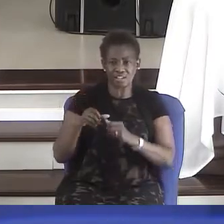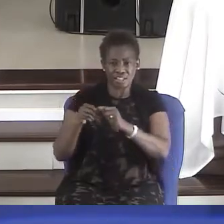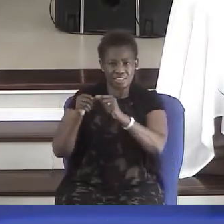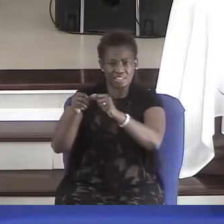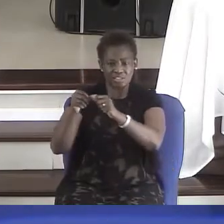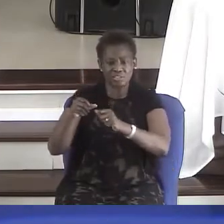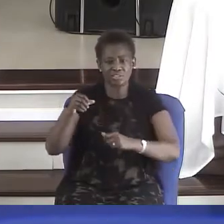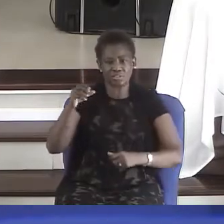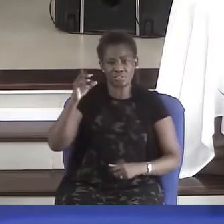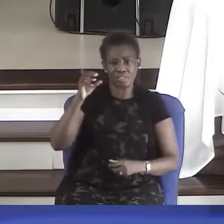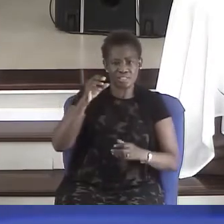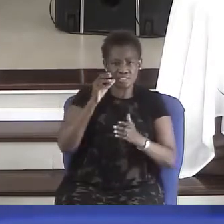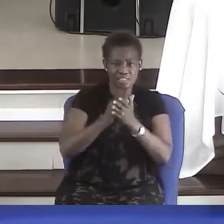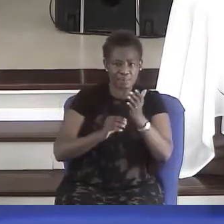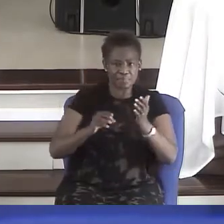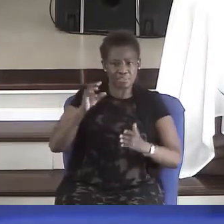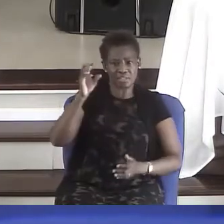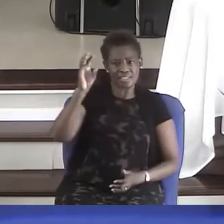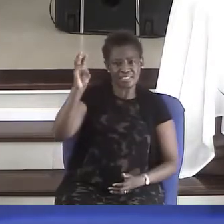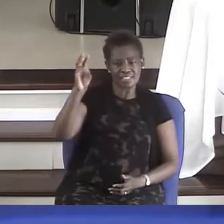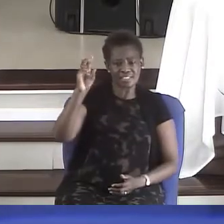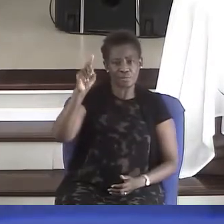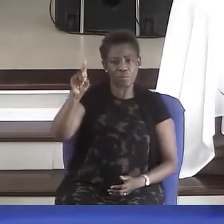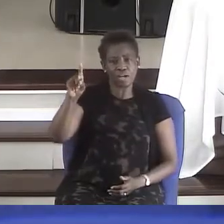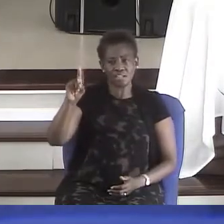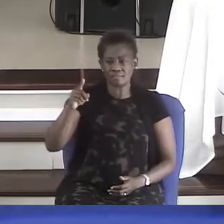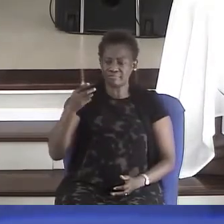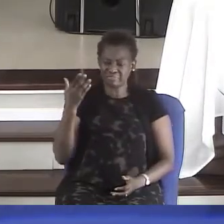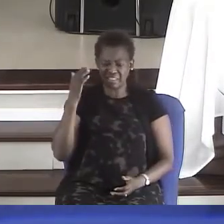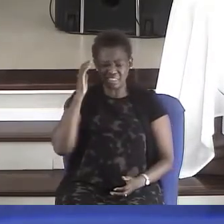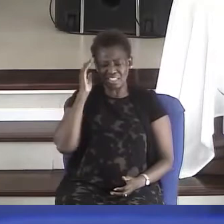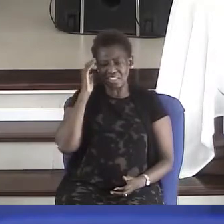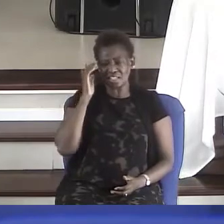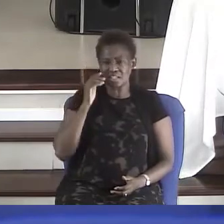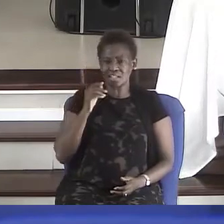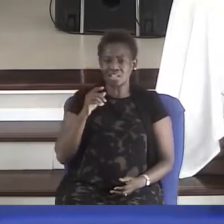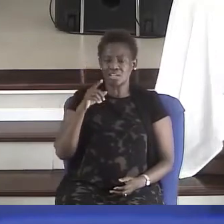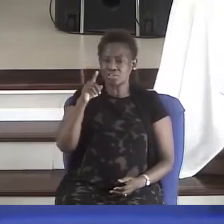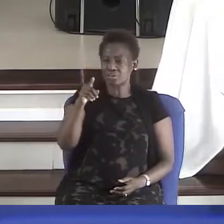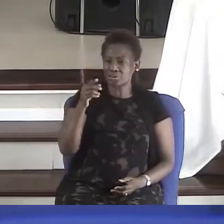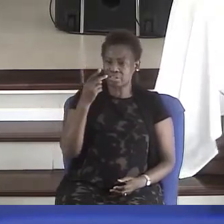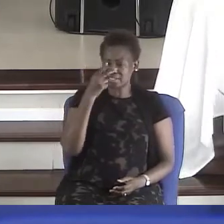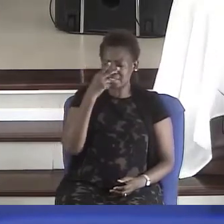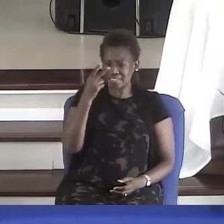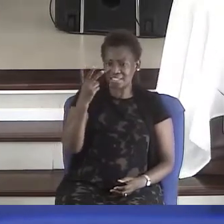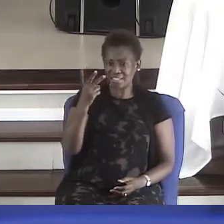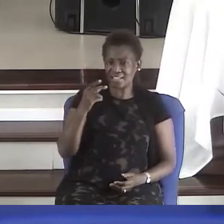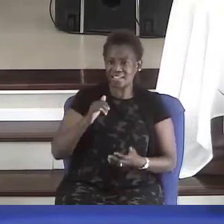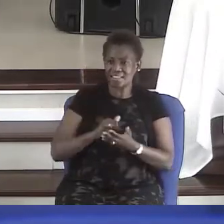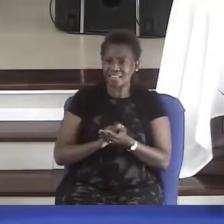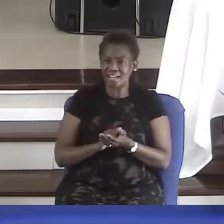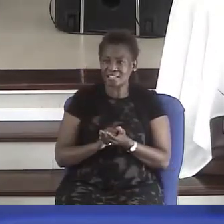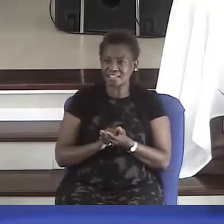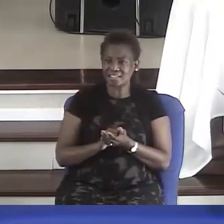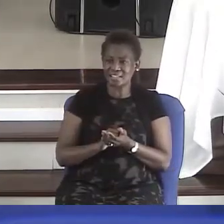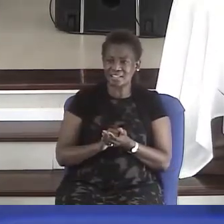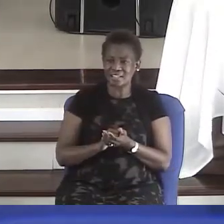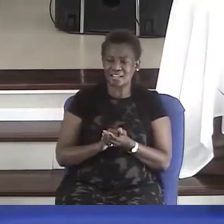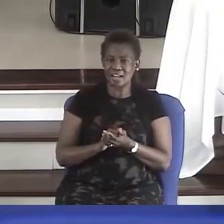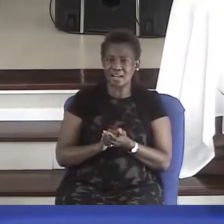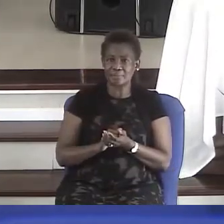some high subjects. Here are they. The shepherd of